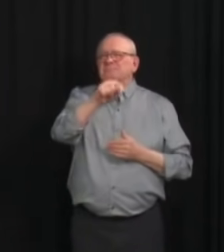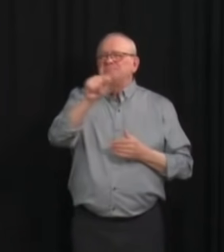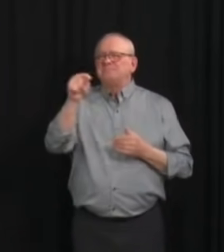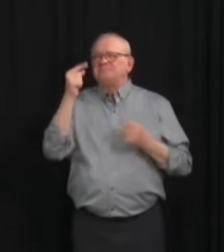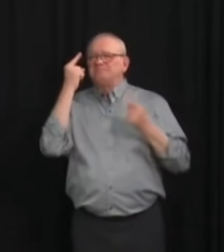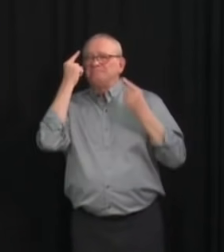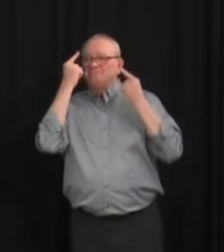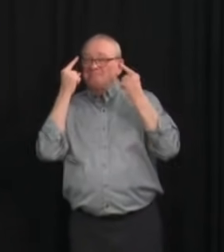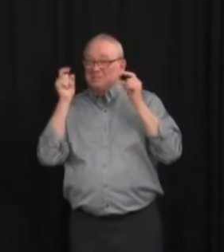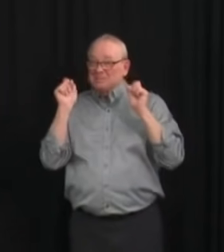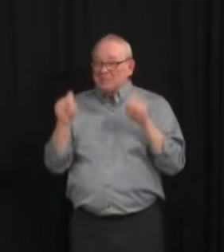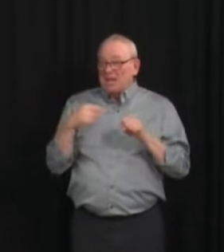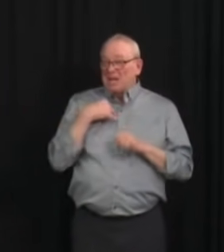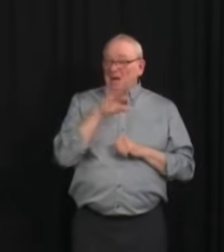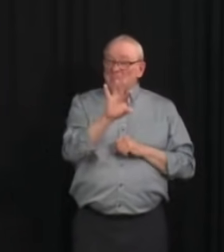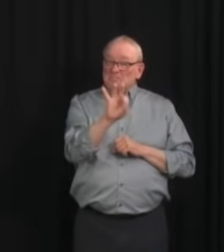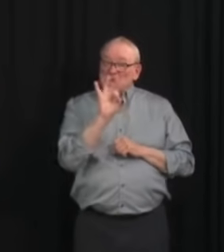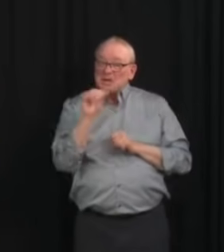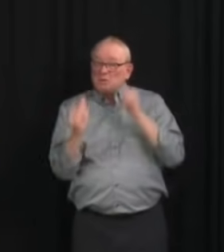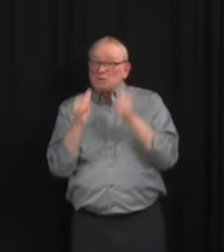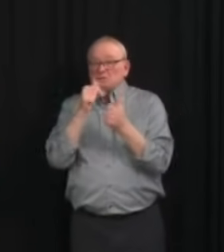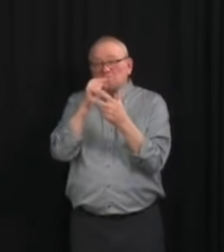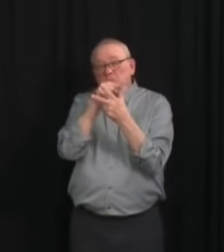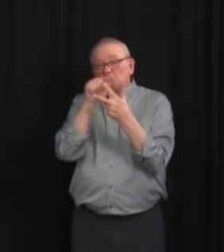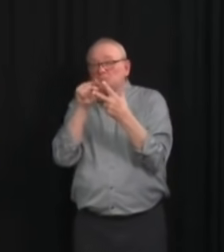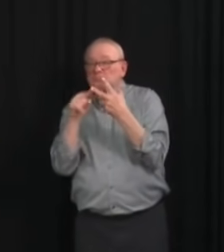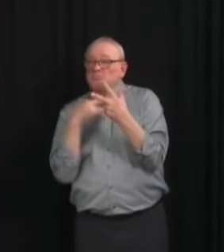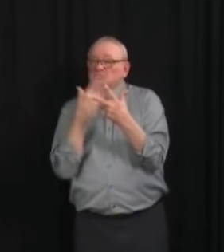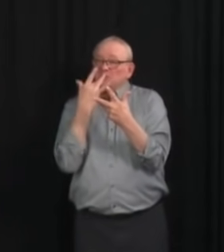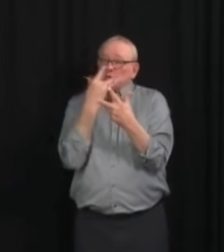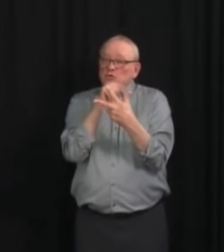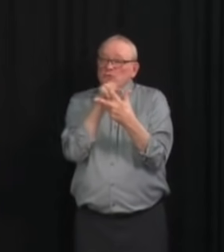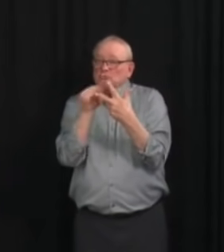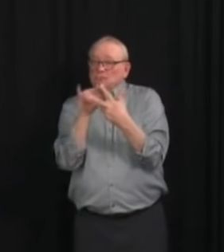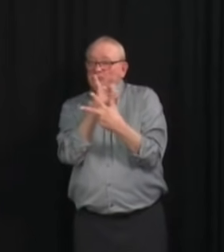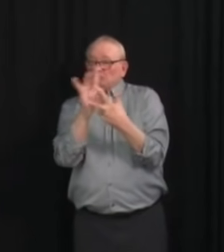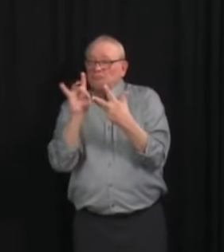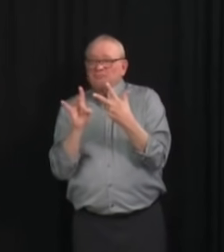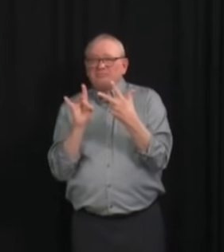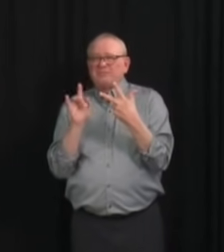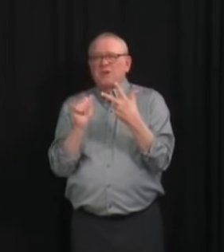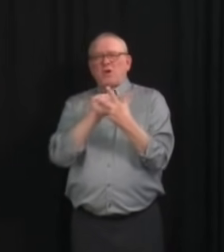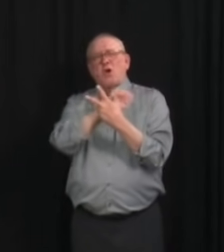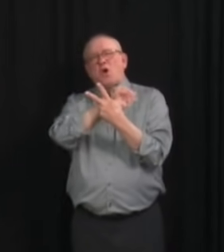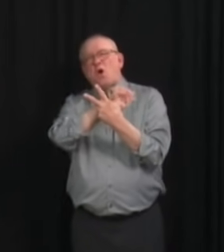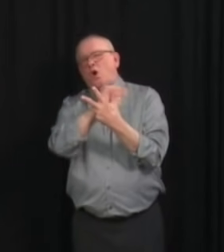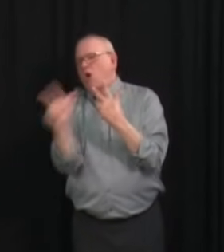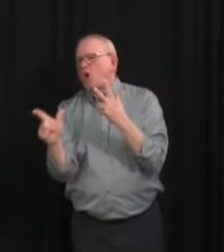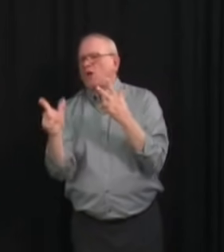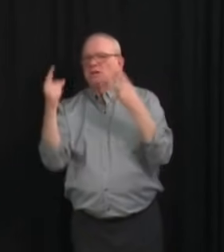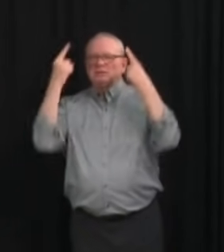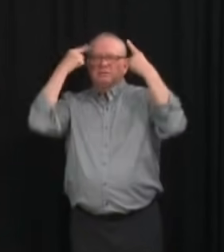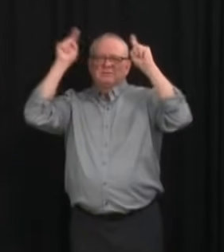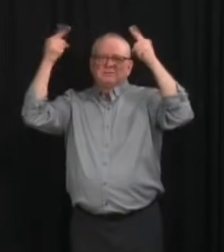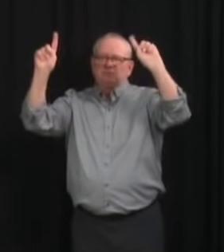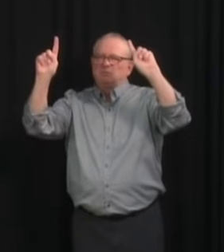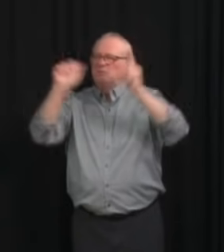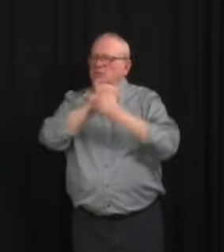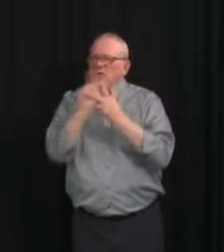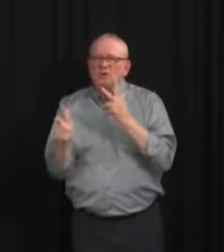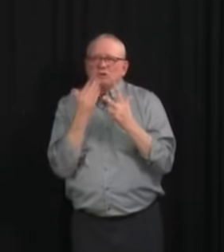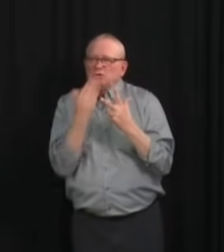vaccine. As I've said, all 3 vaccines are effective at preventing illness and severe